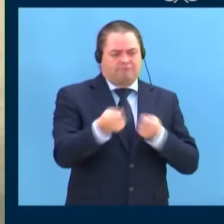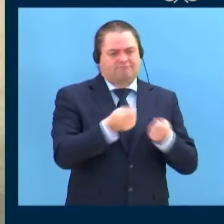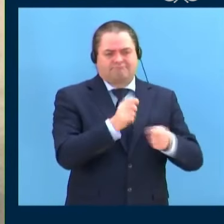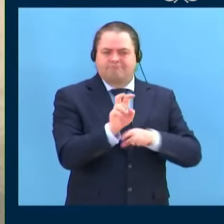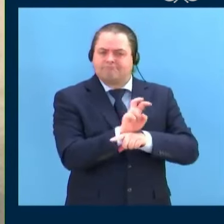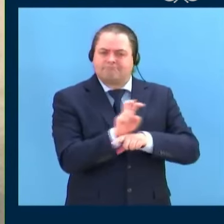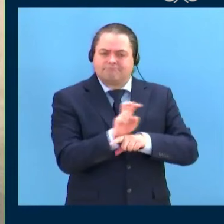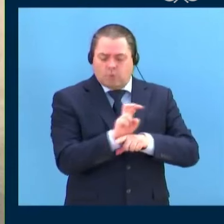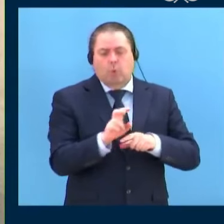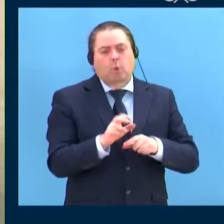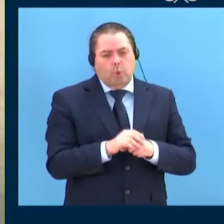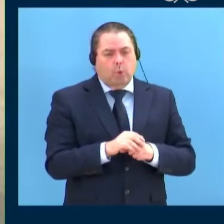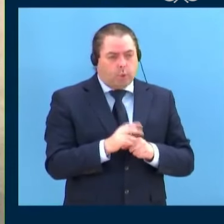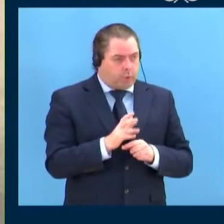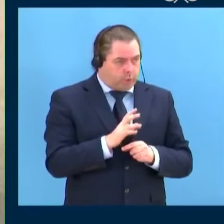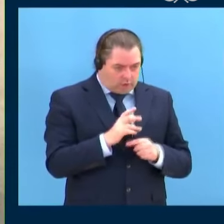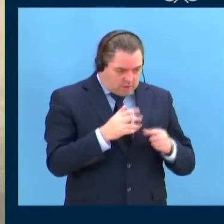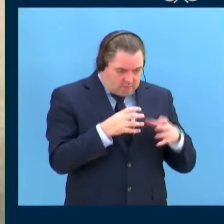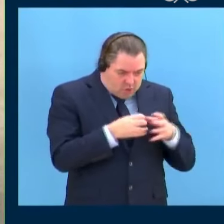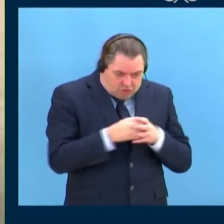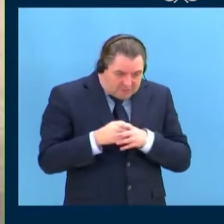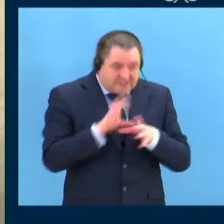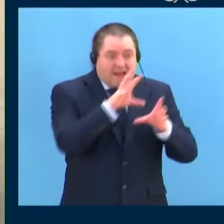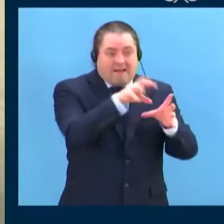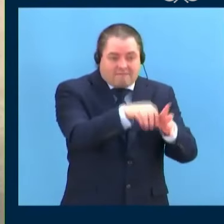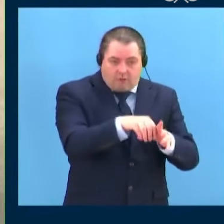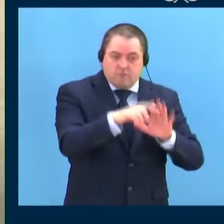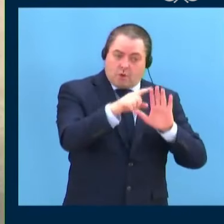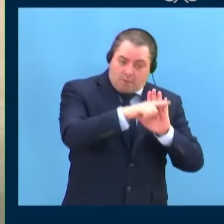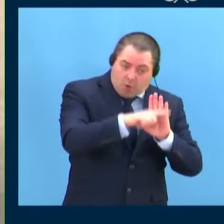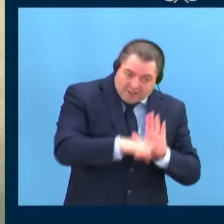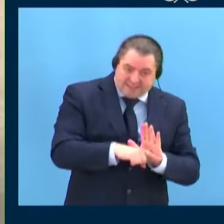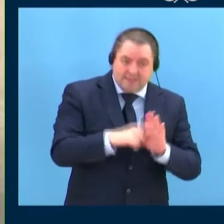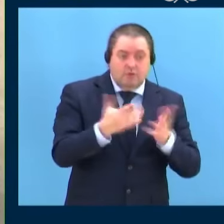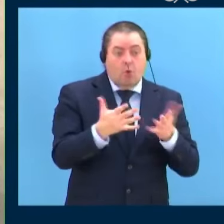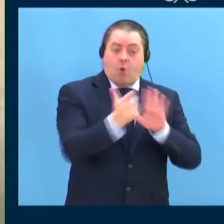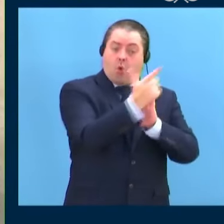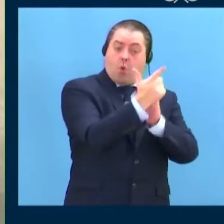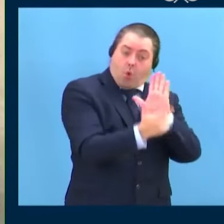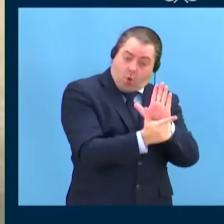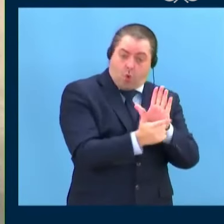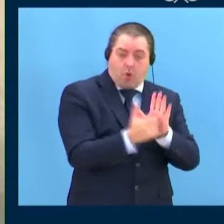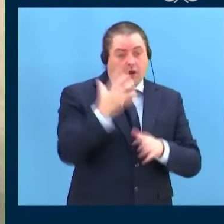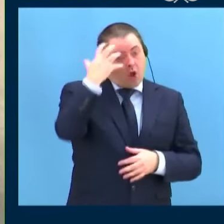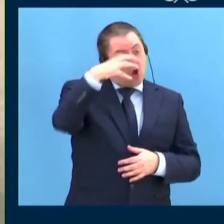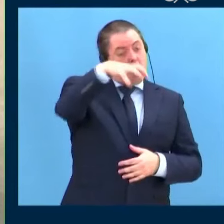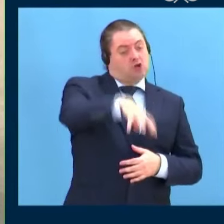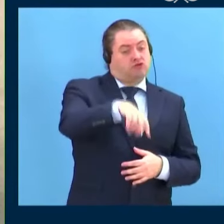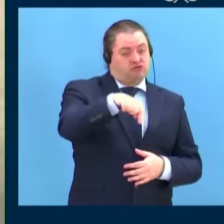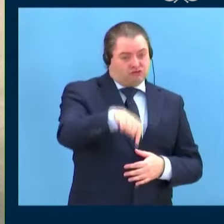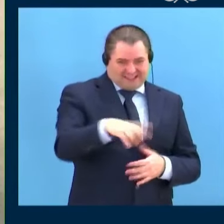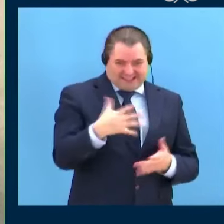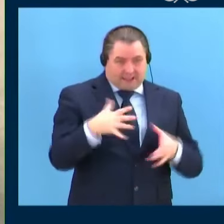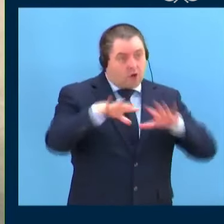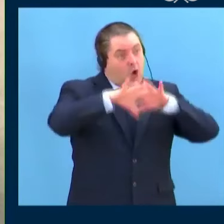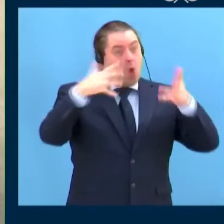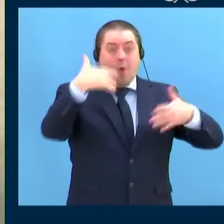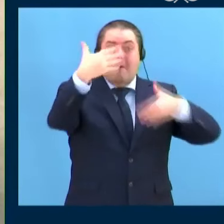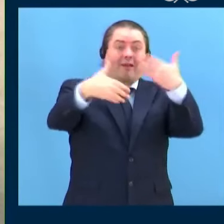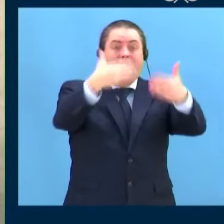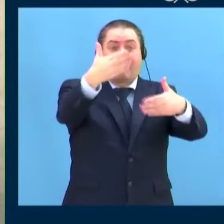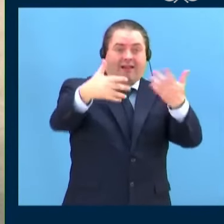for minorities to be involved in legislation and policy development at the national level that follow from these global